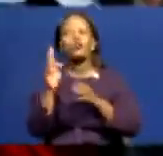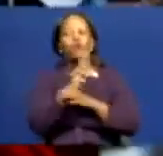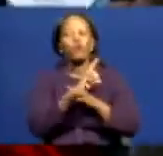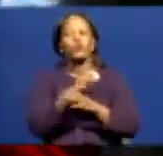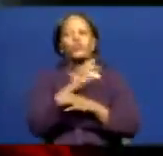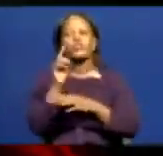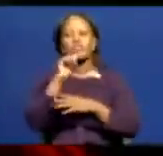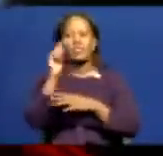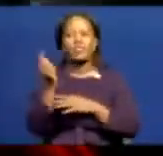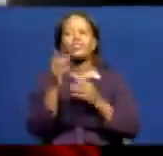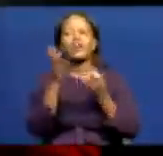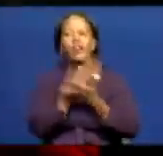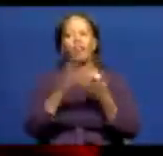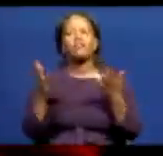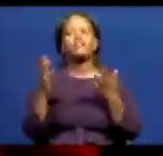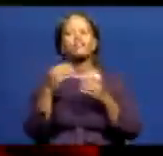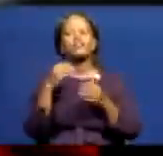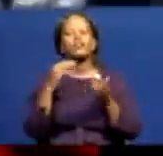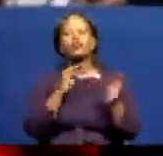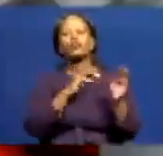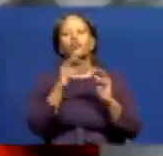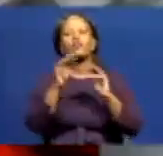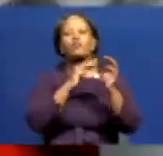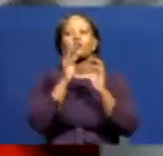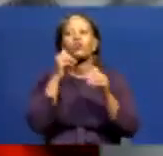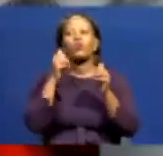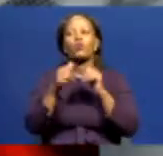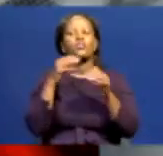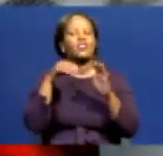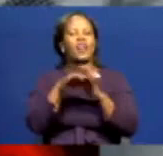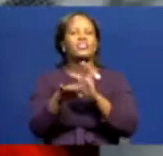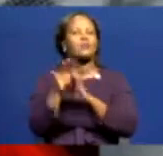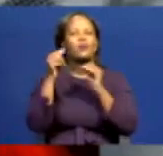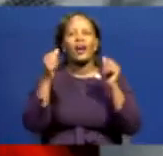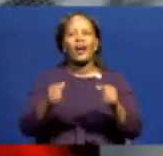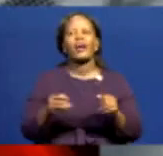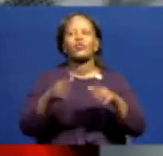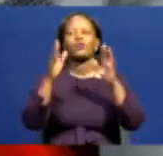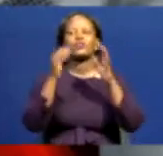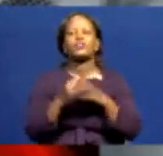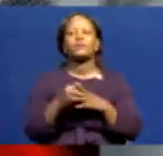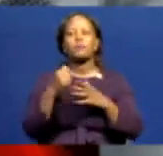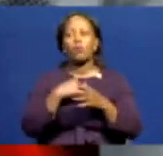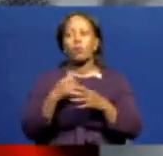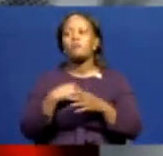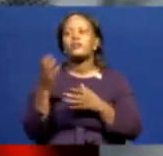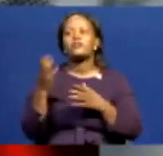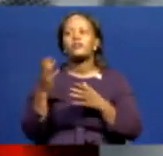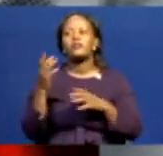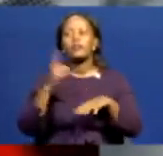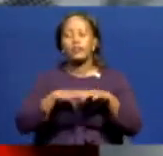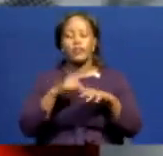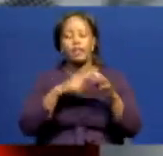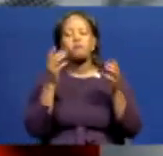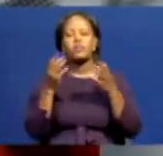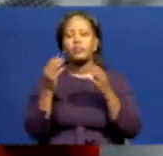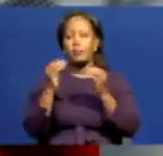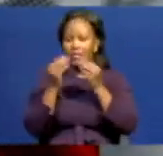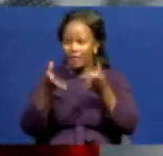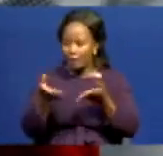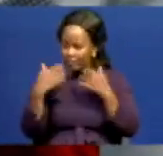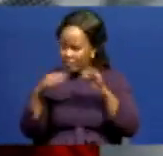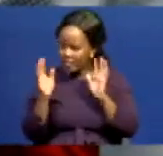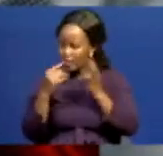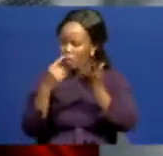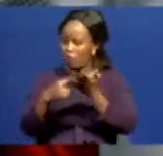in Lamu town since it is inaccessible by road. I'm going to give information to the cabinet committee. In fact, on my way out of here, that will be my first